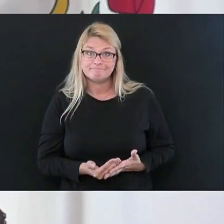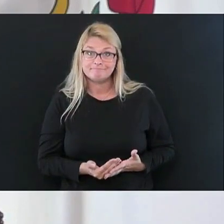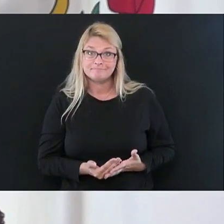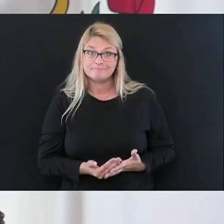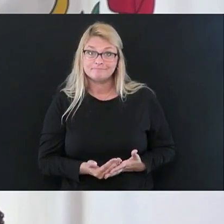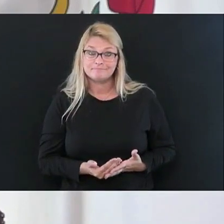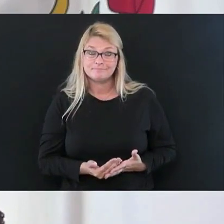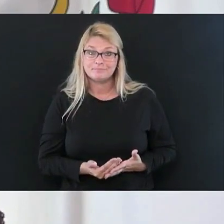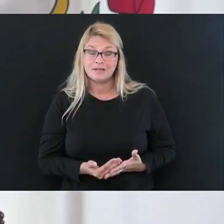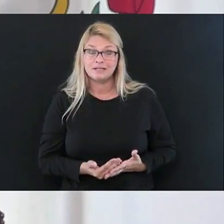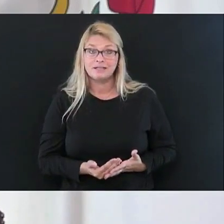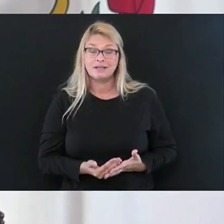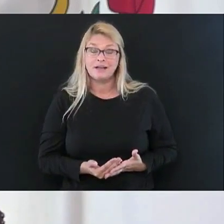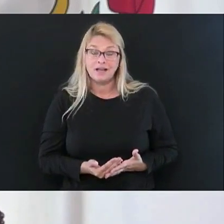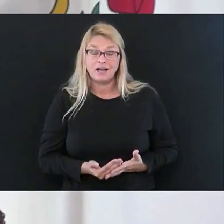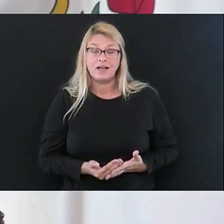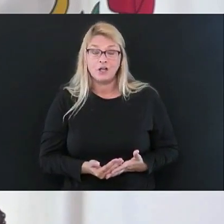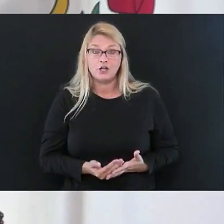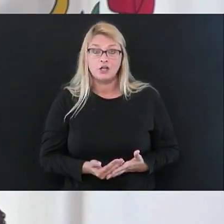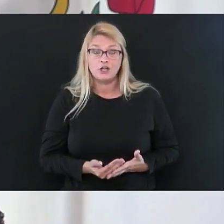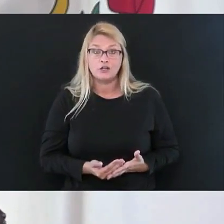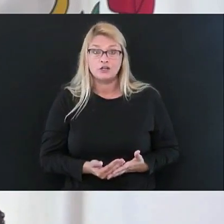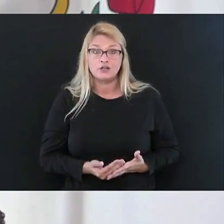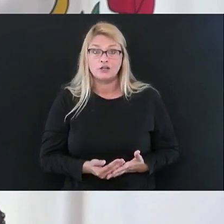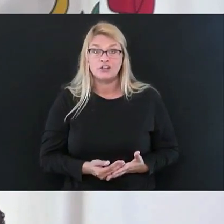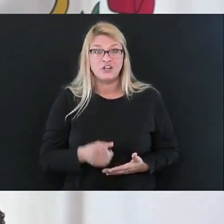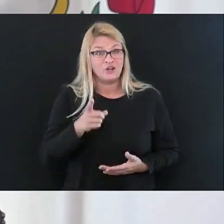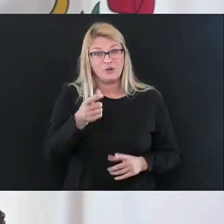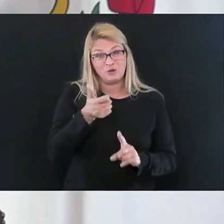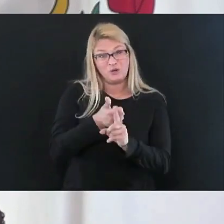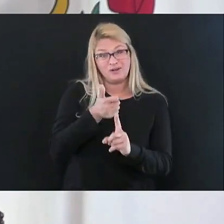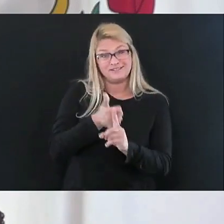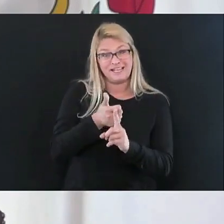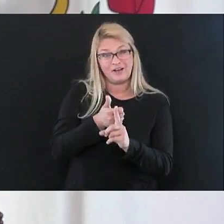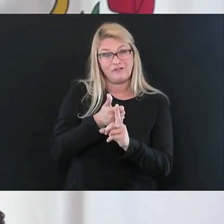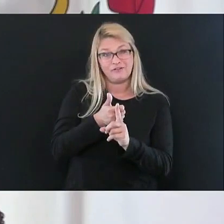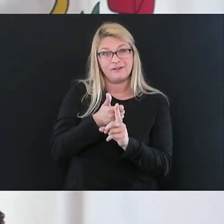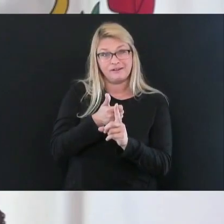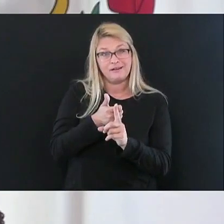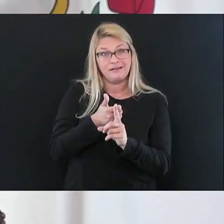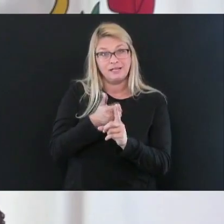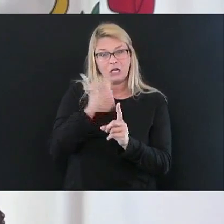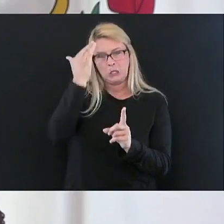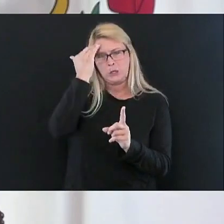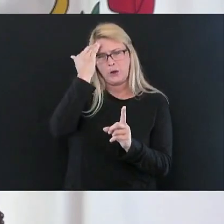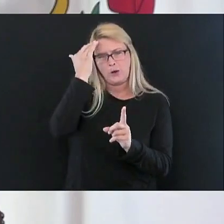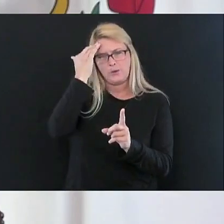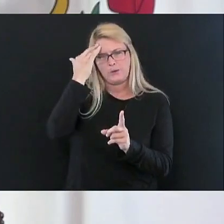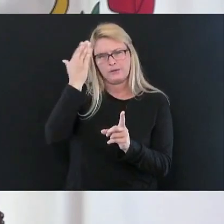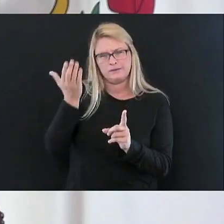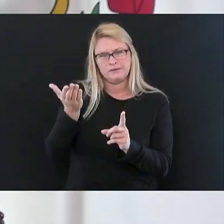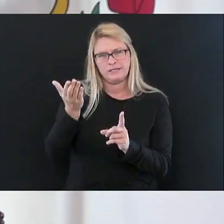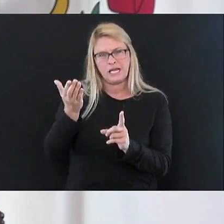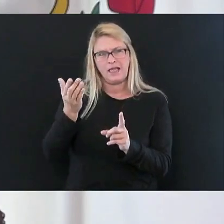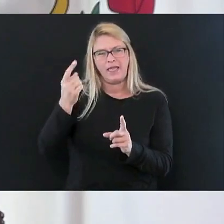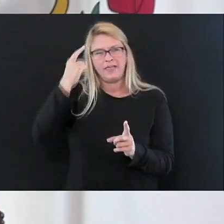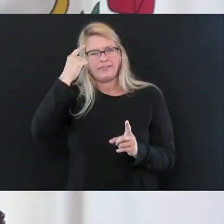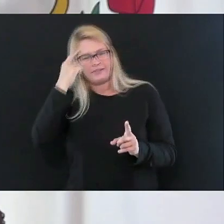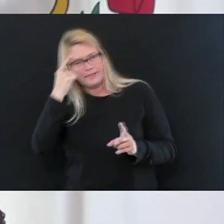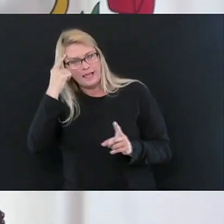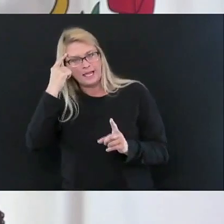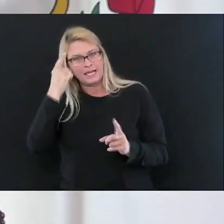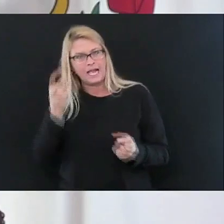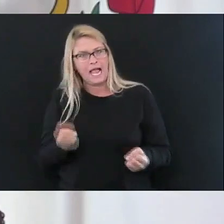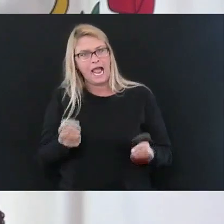around. Because you can look it up yourself, but just look around. And just think of how many people that